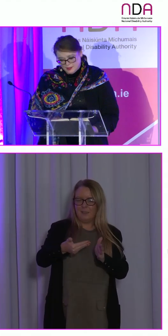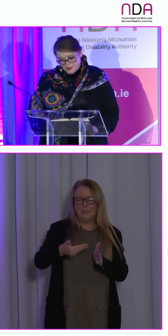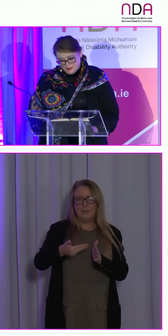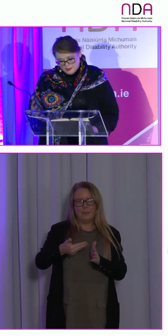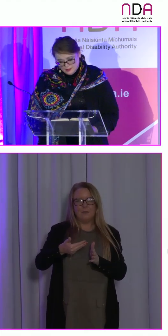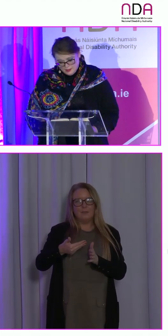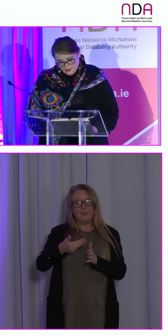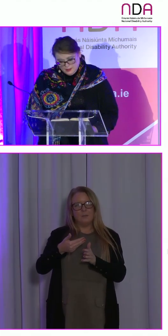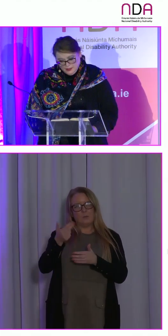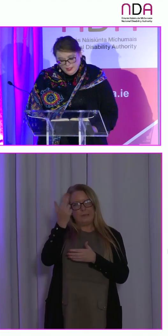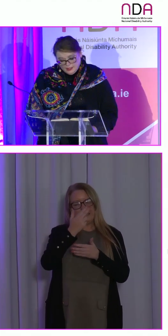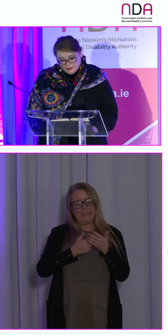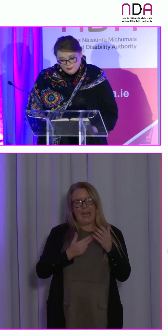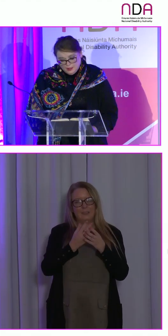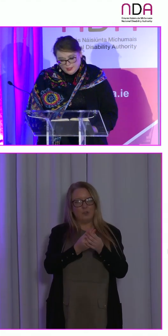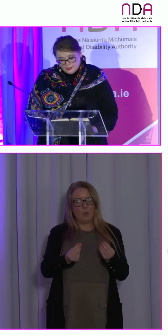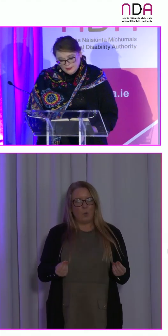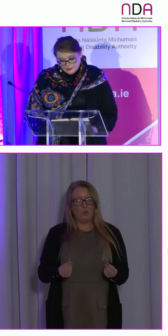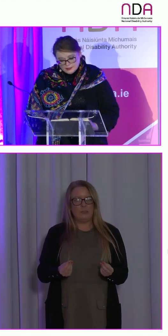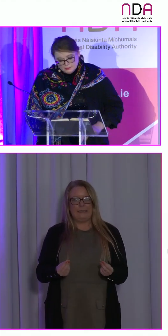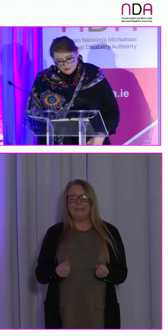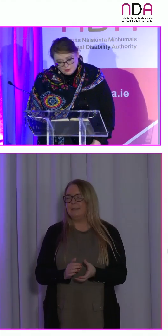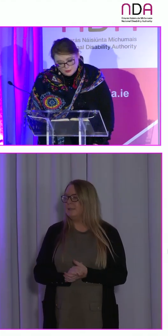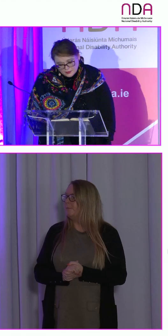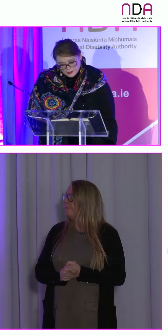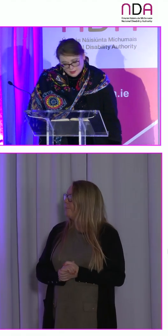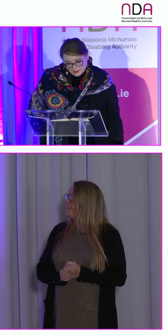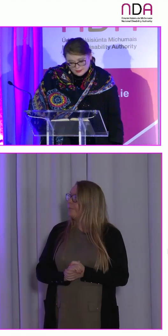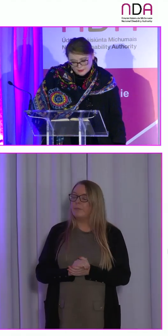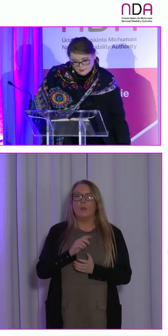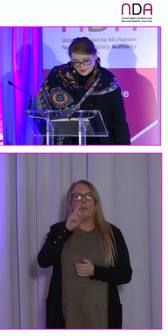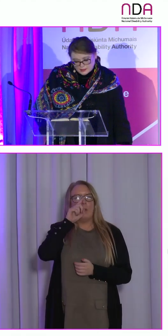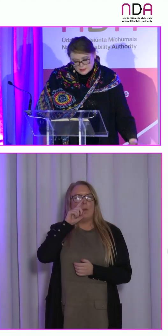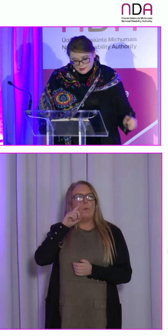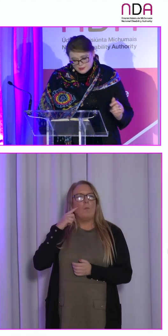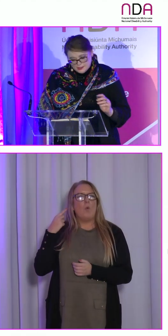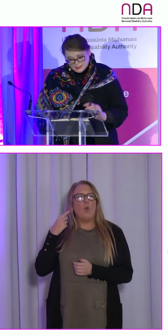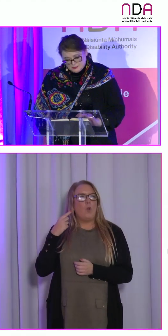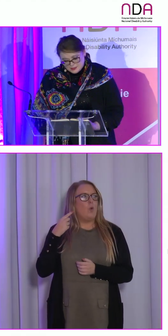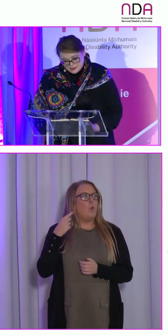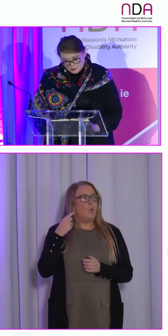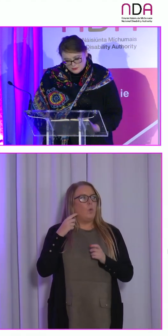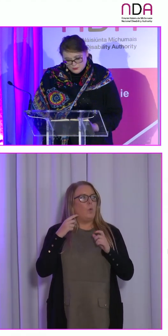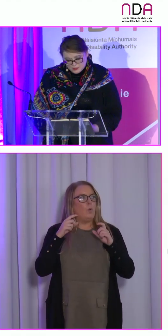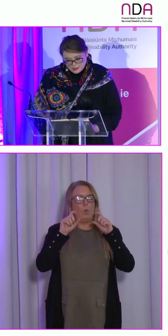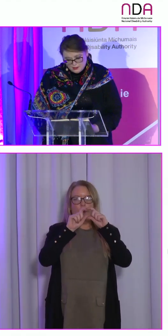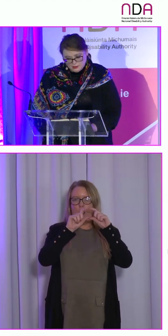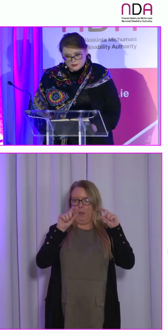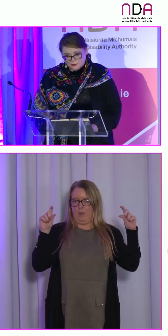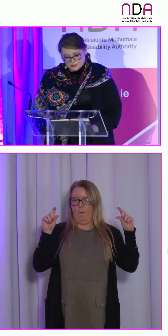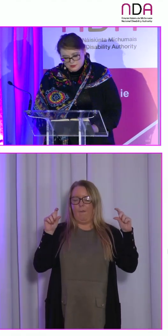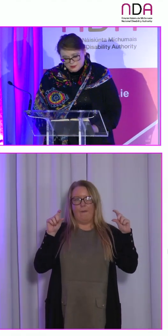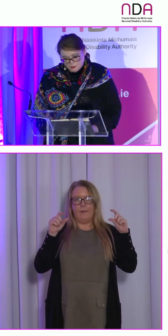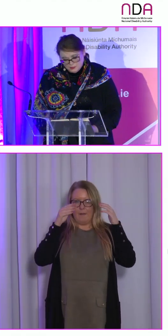I highlighted in blue the Article 30 aspects that we're focusing on